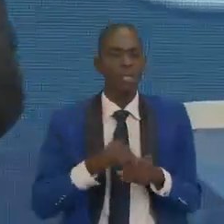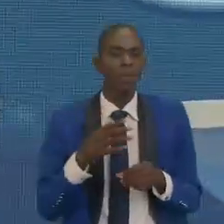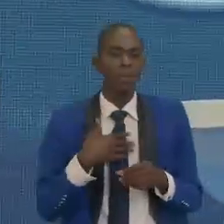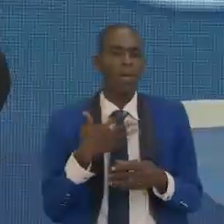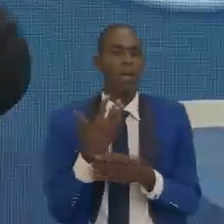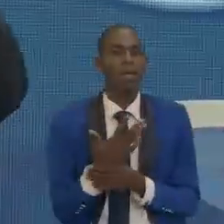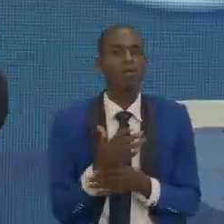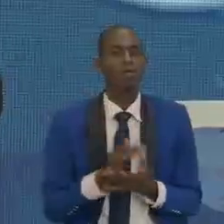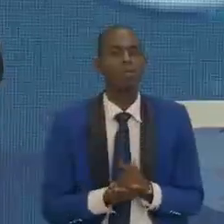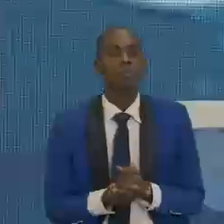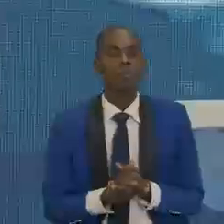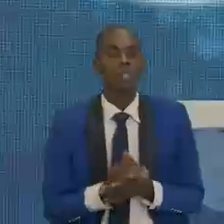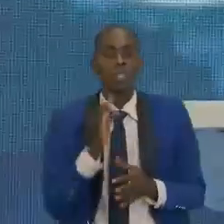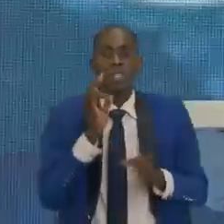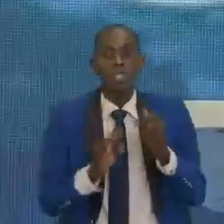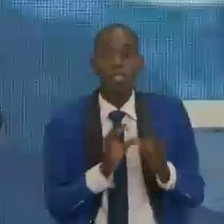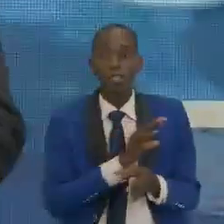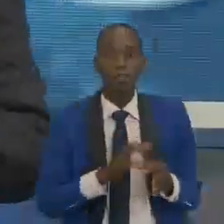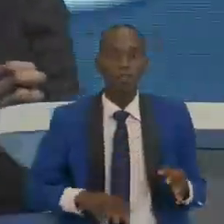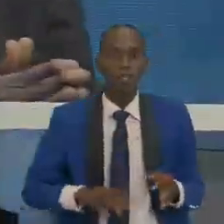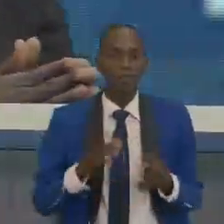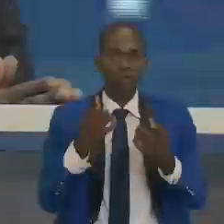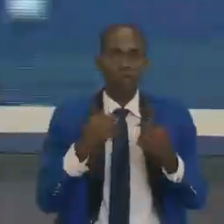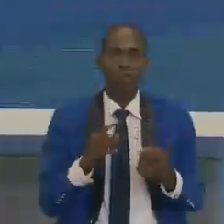If Christ came to you right there now